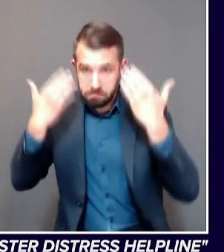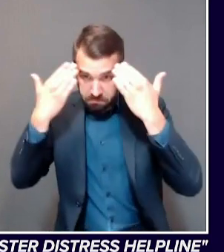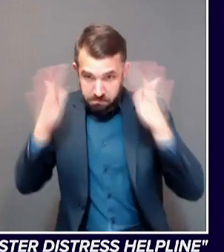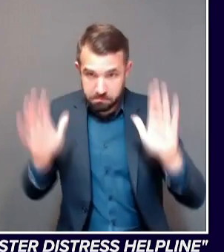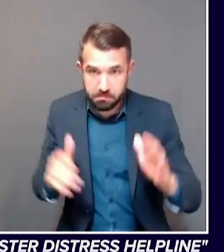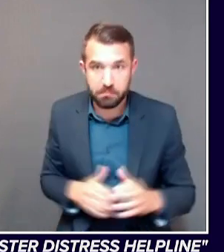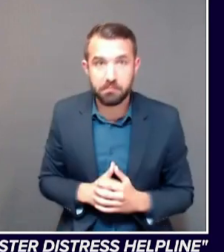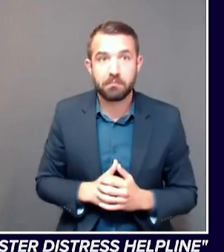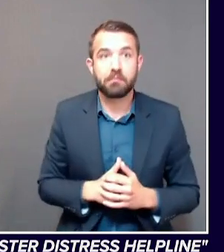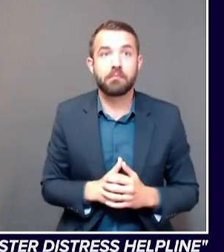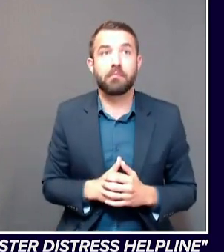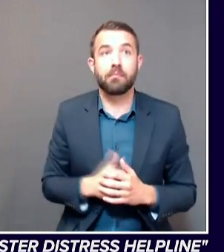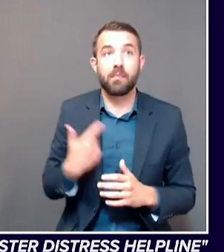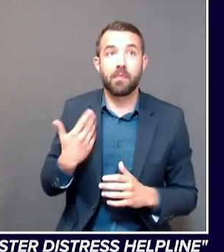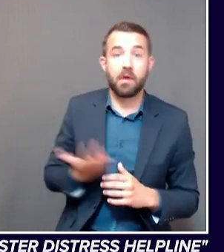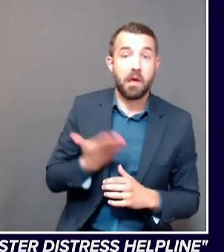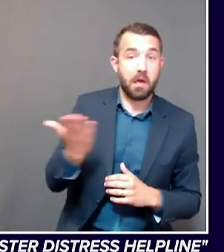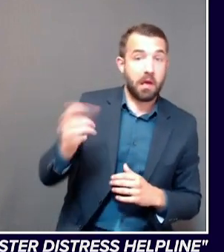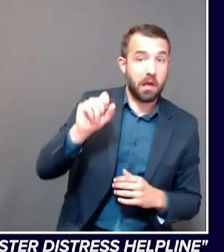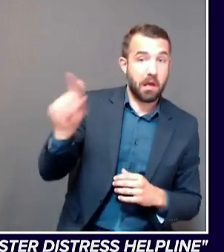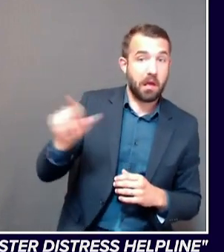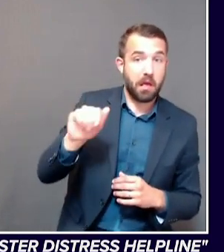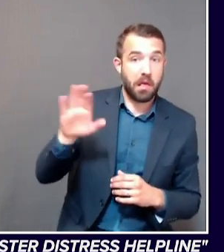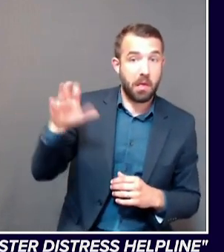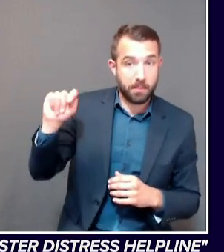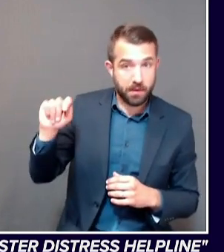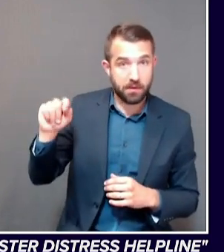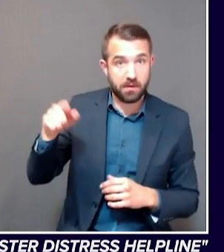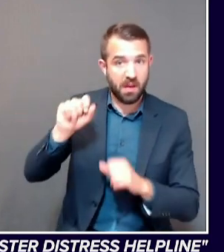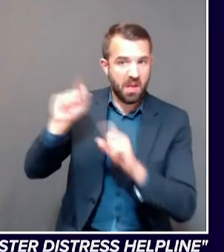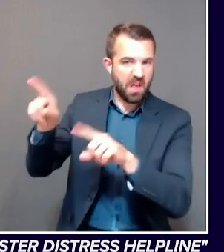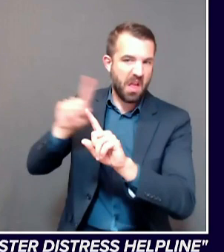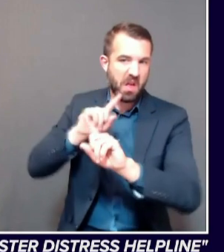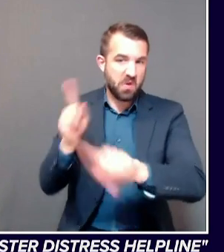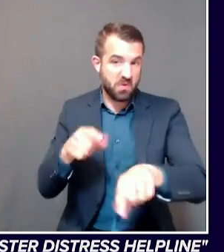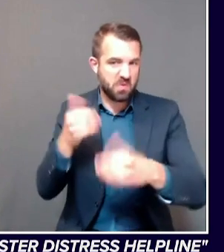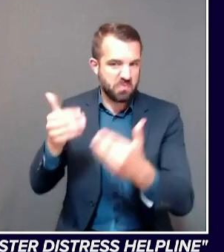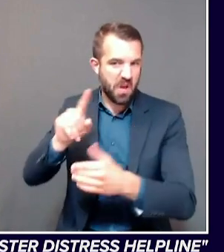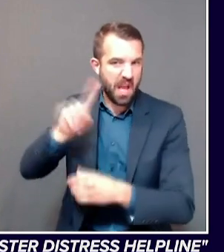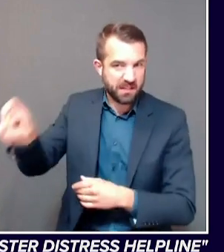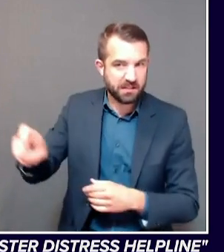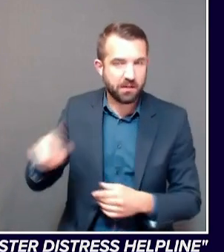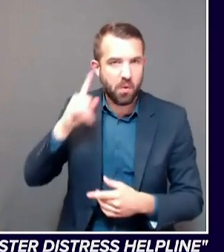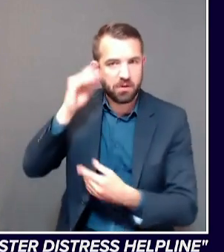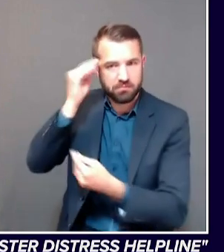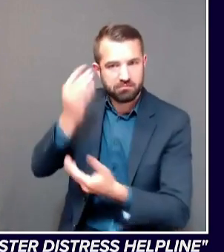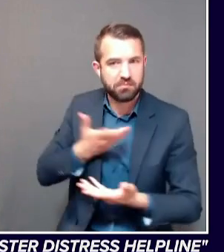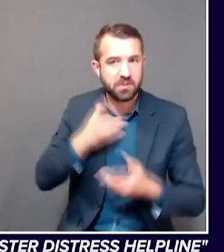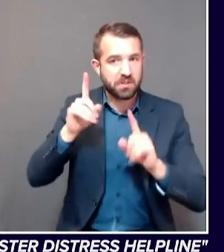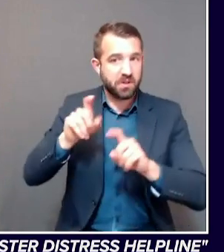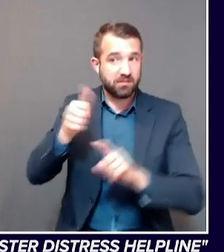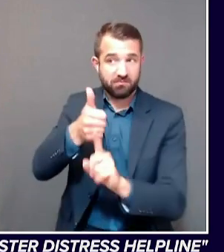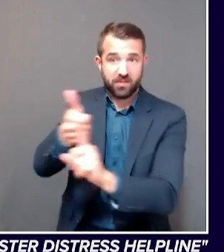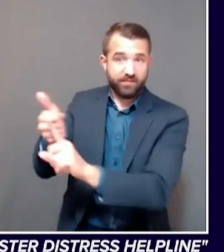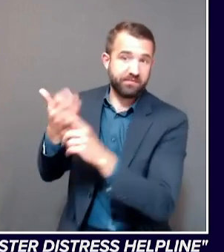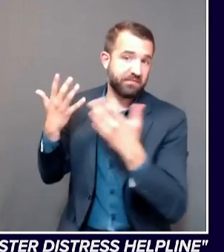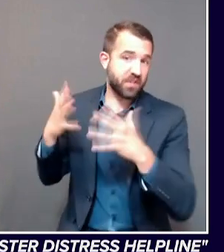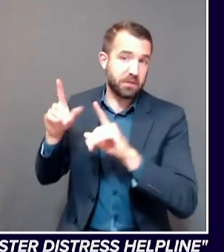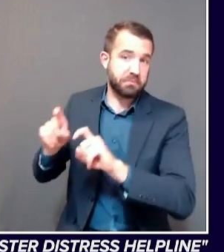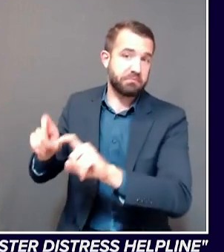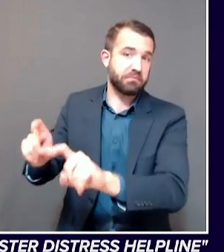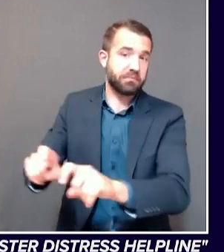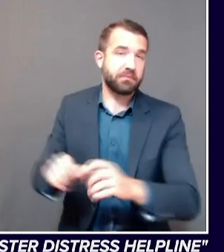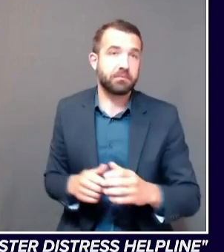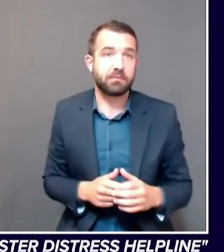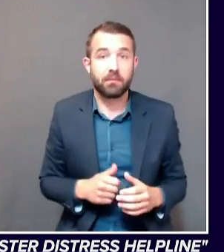in a better position than I to answer that, but I do know that they are undertaking testing on their own, which is in keeping with the